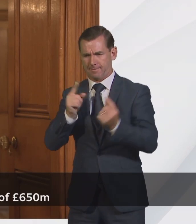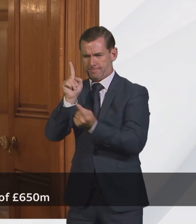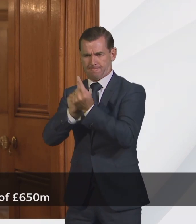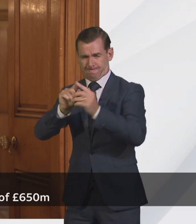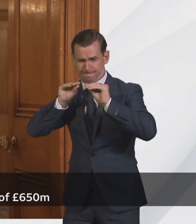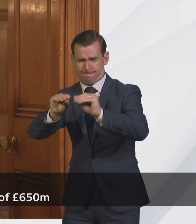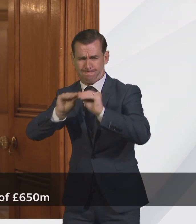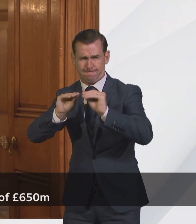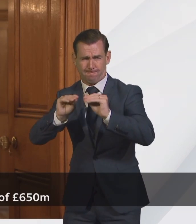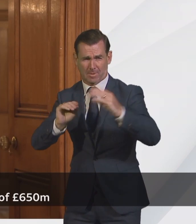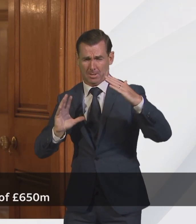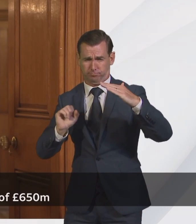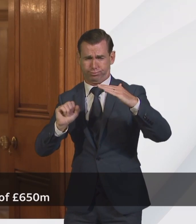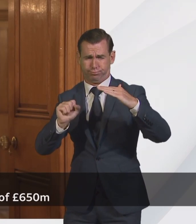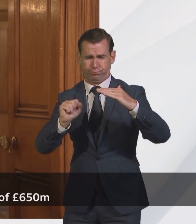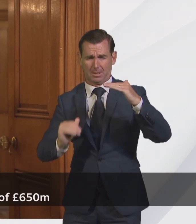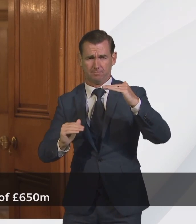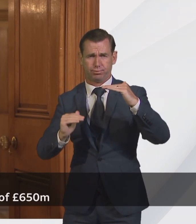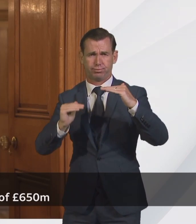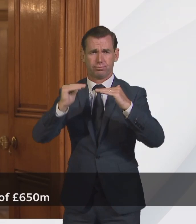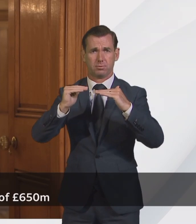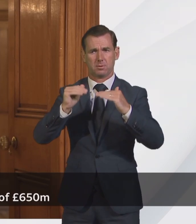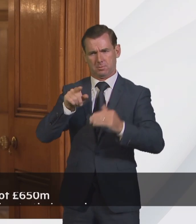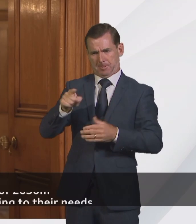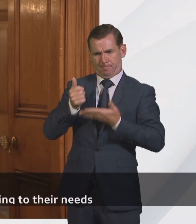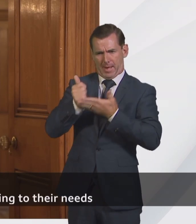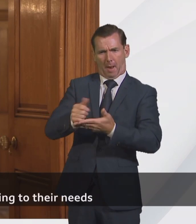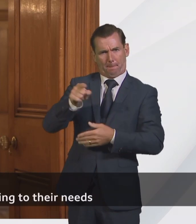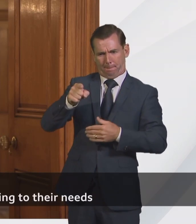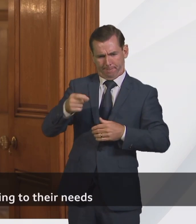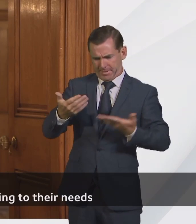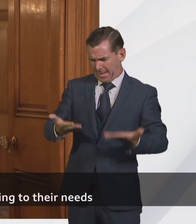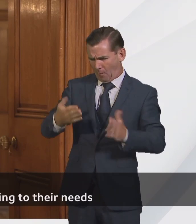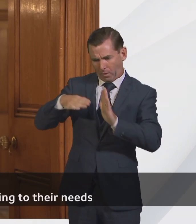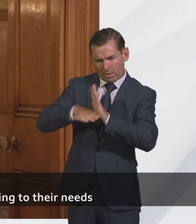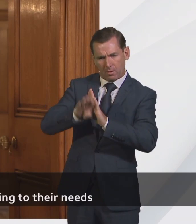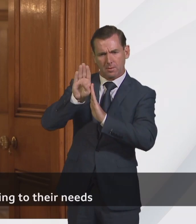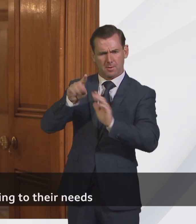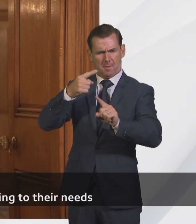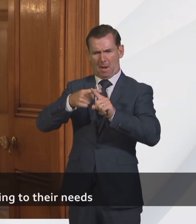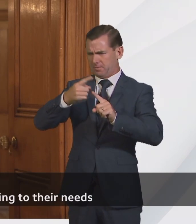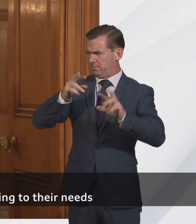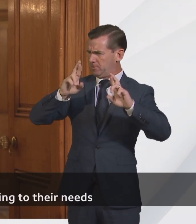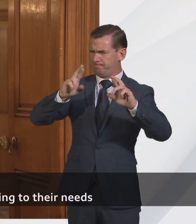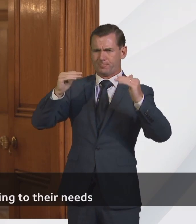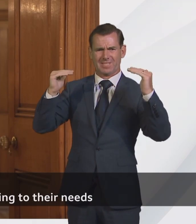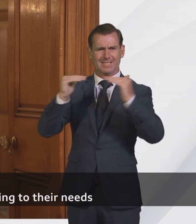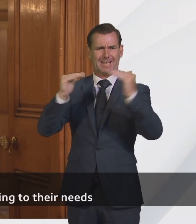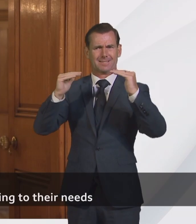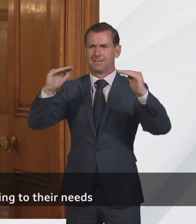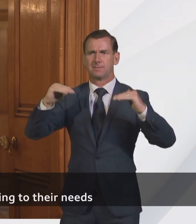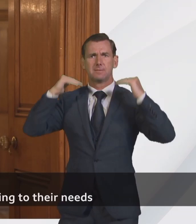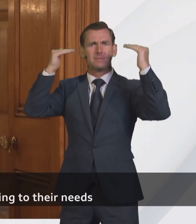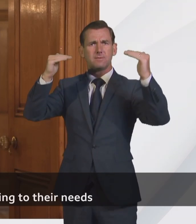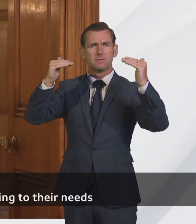only help children in the short term, but will create a positive, long-lasting legacy to drive up standards, expanding the number